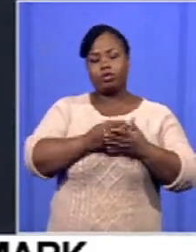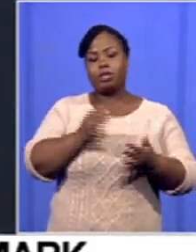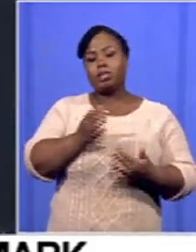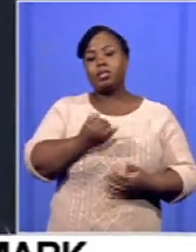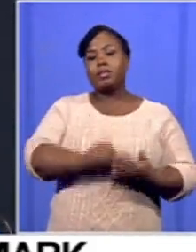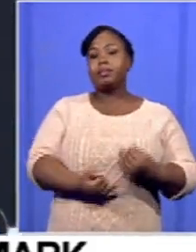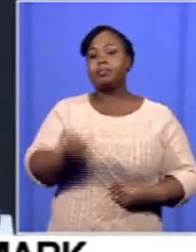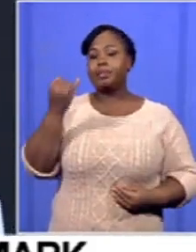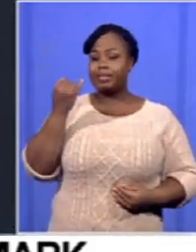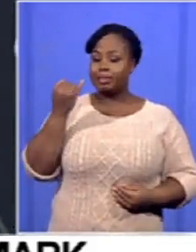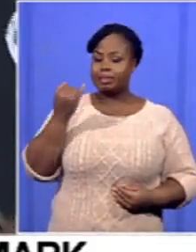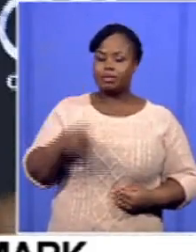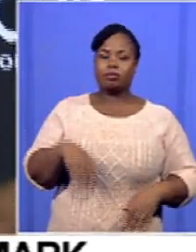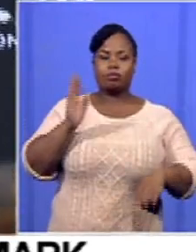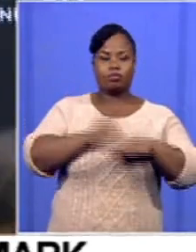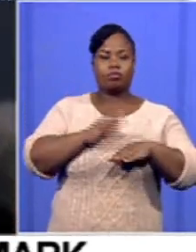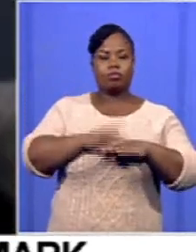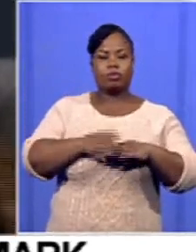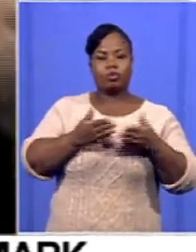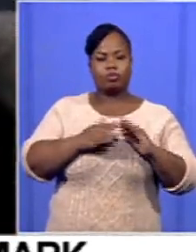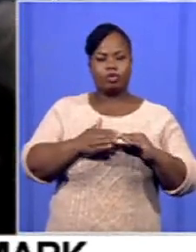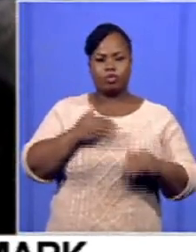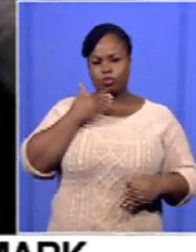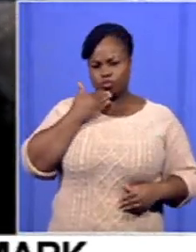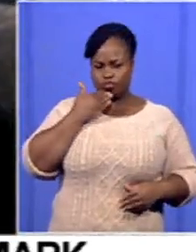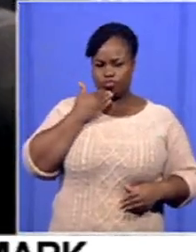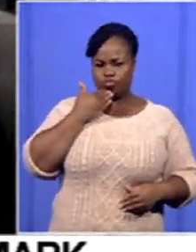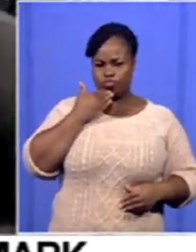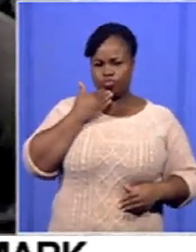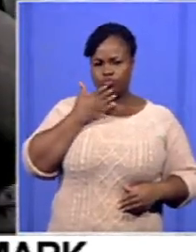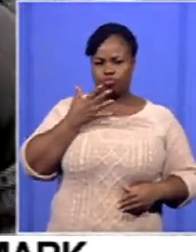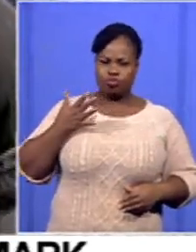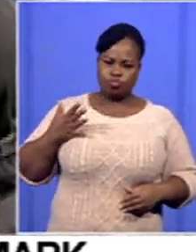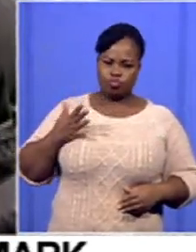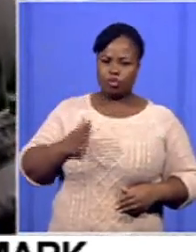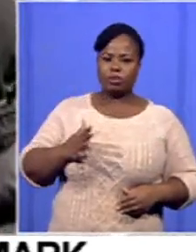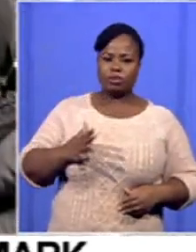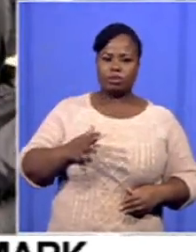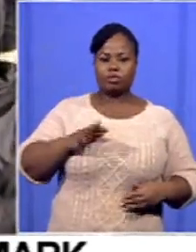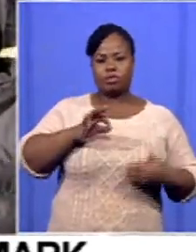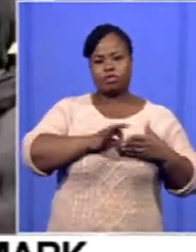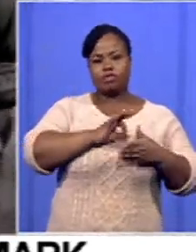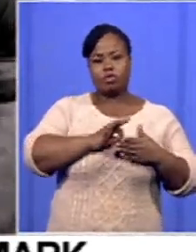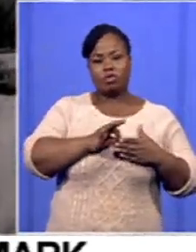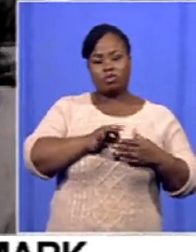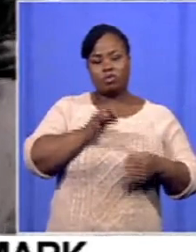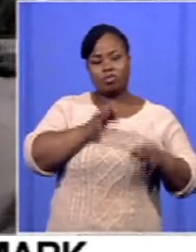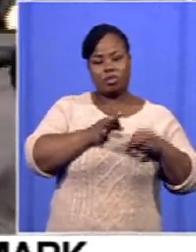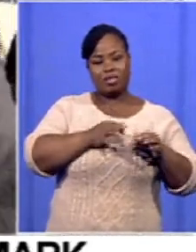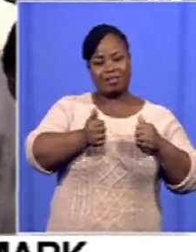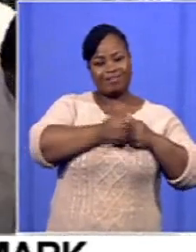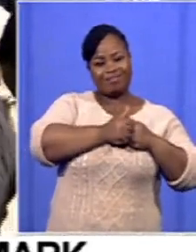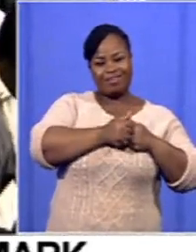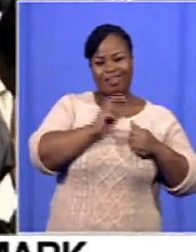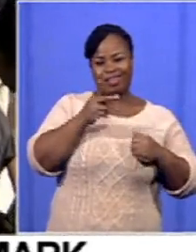there are more communities that would want to be voted for, and that the coalitions, of which some